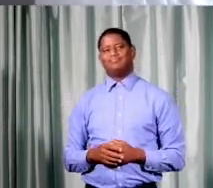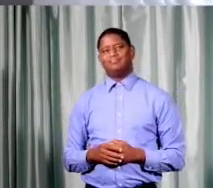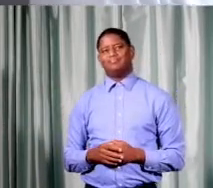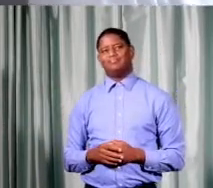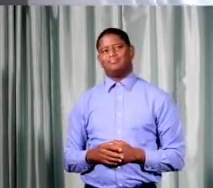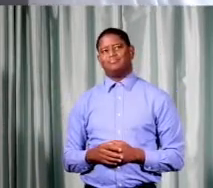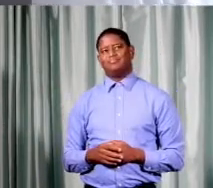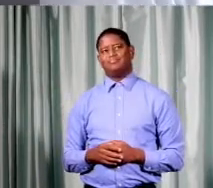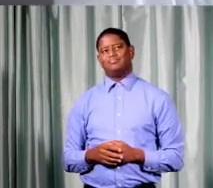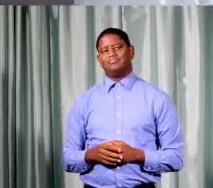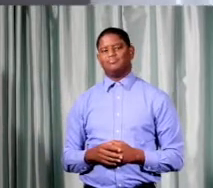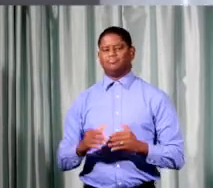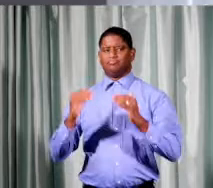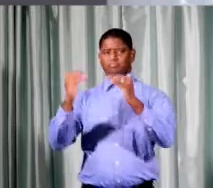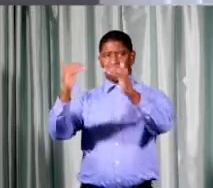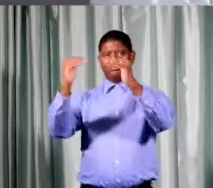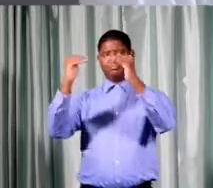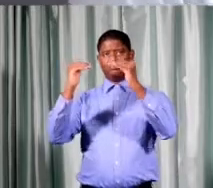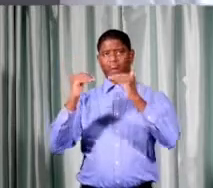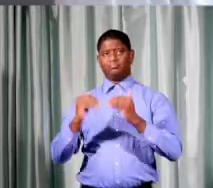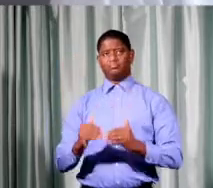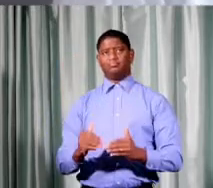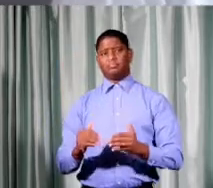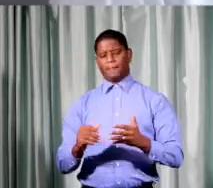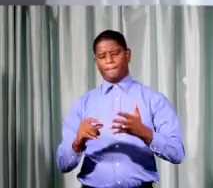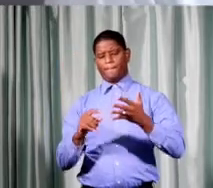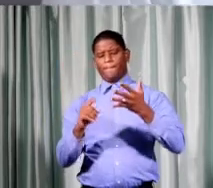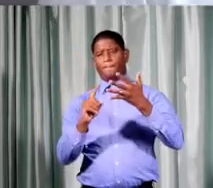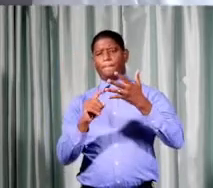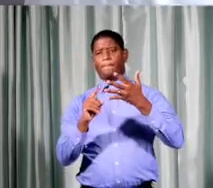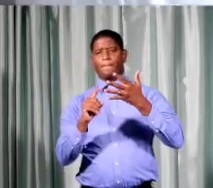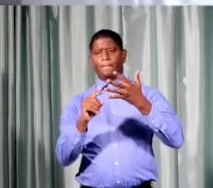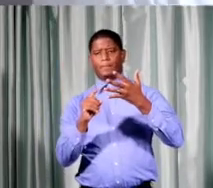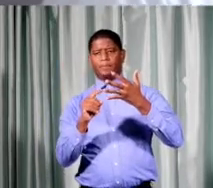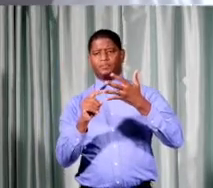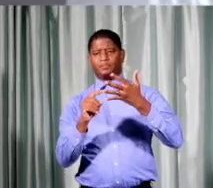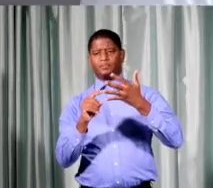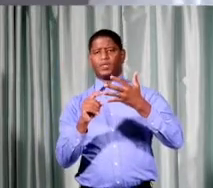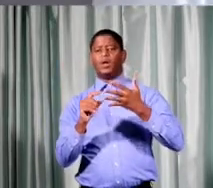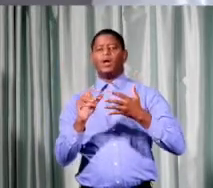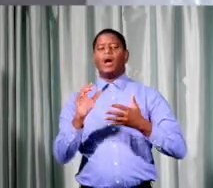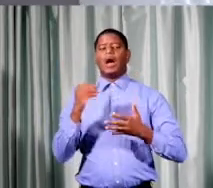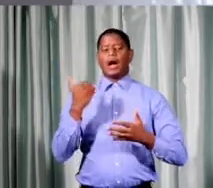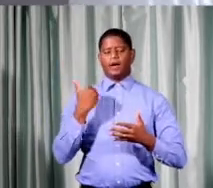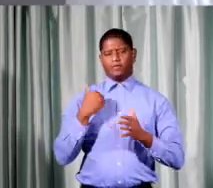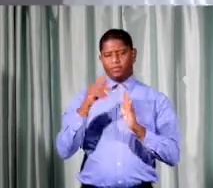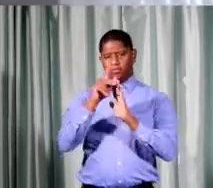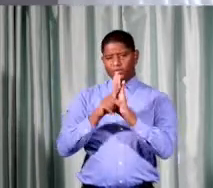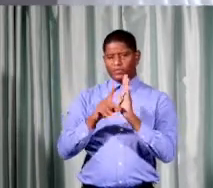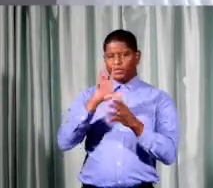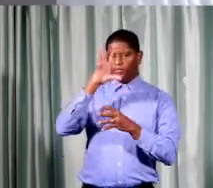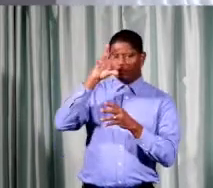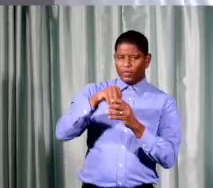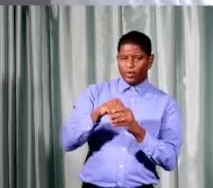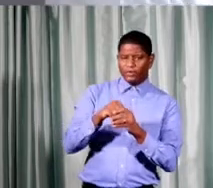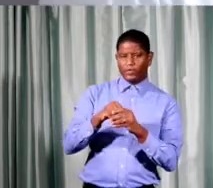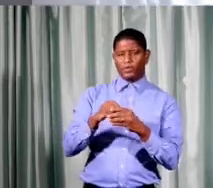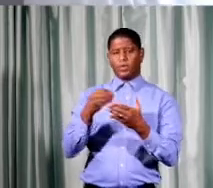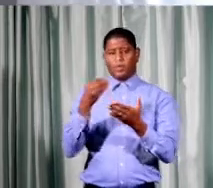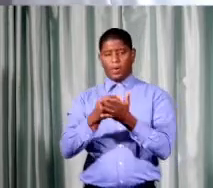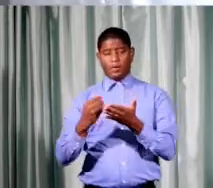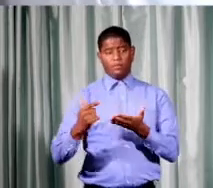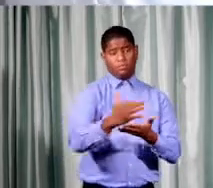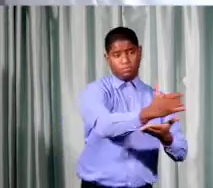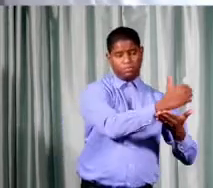principle that deals with revenue and expenses. So, in accounting,